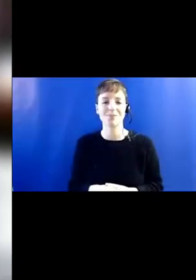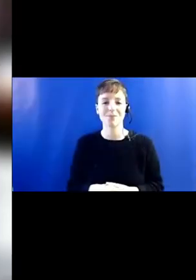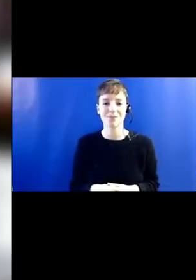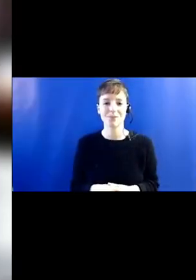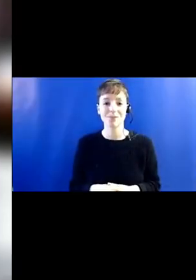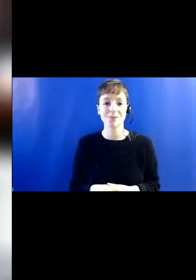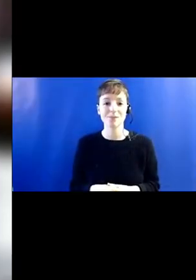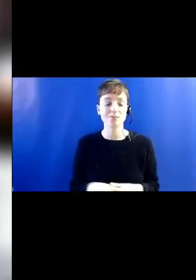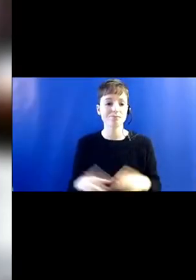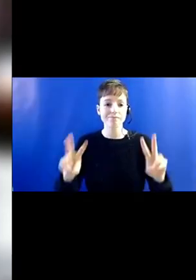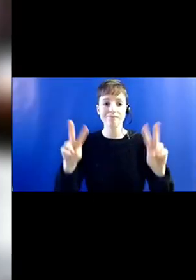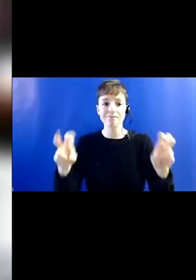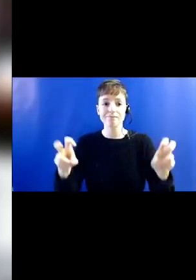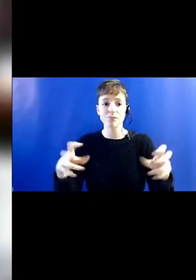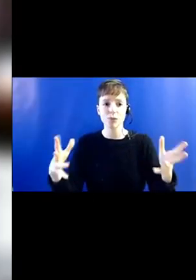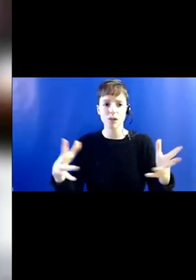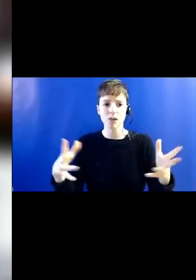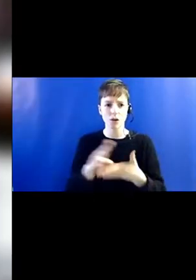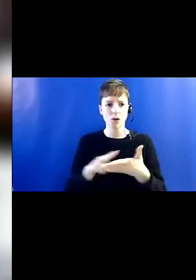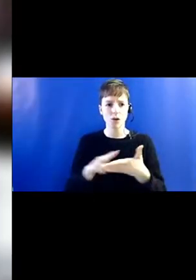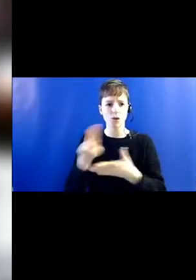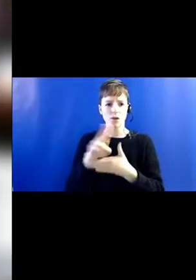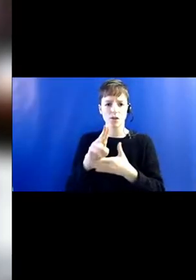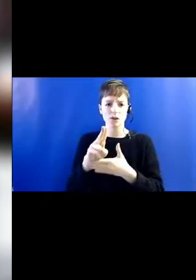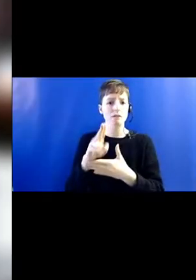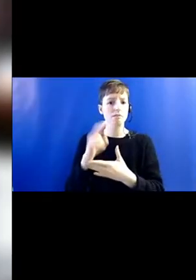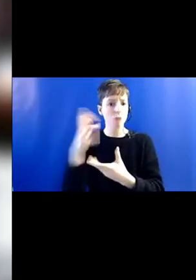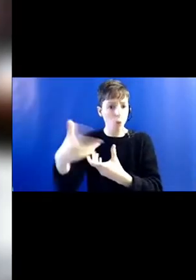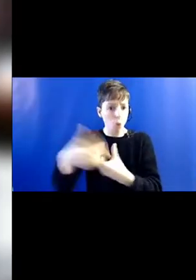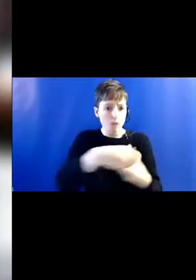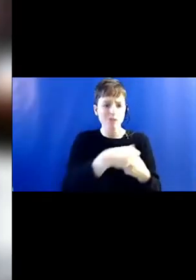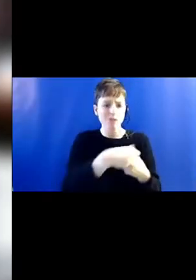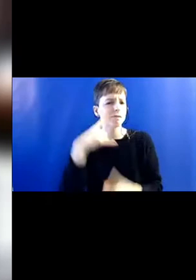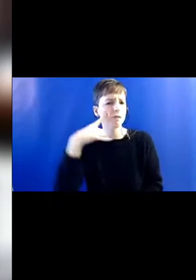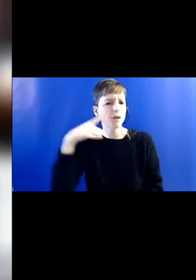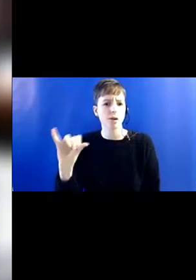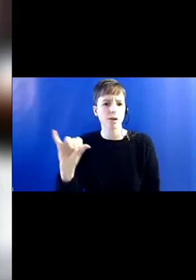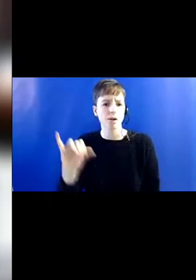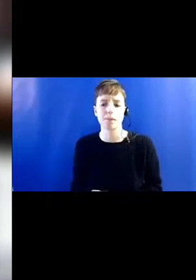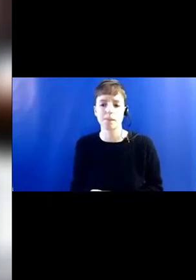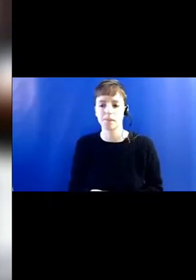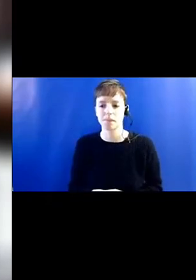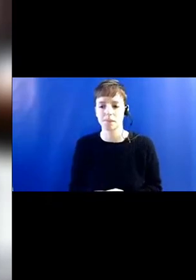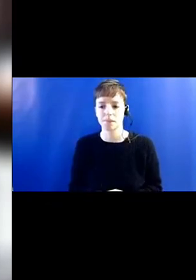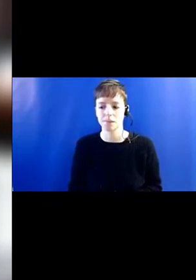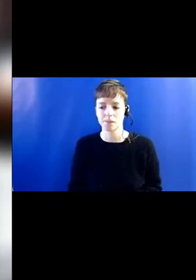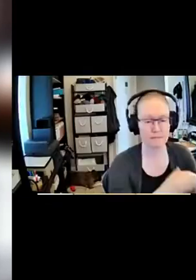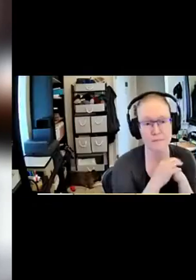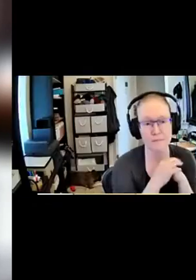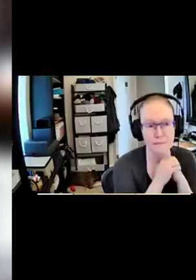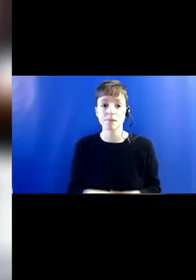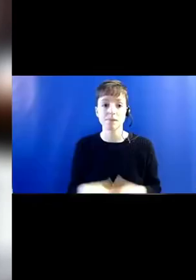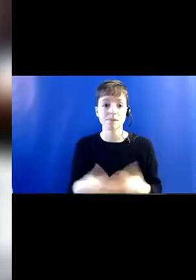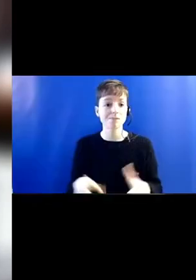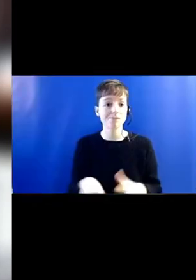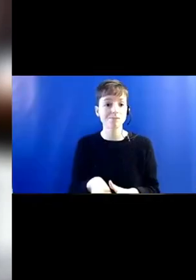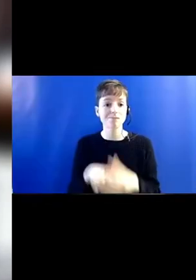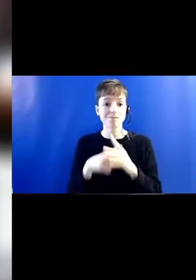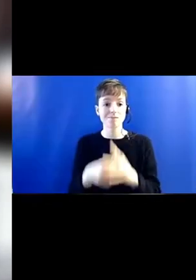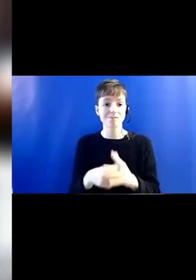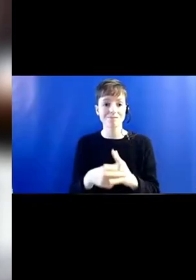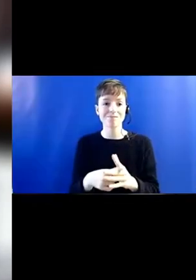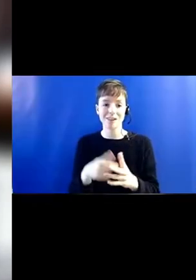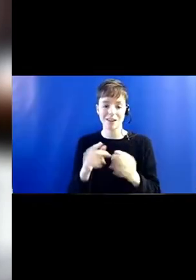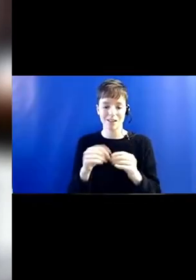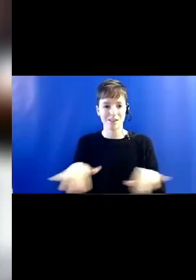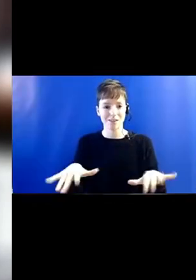What Would an Inclusive University Look Like is our title. And I'd like to begin by recognizing that we all work and